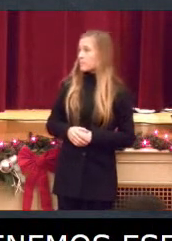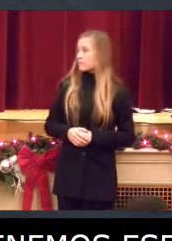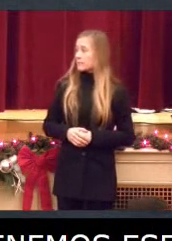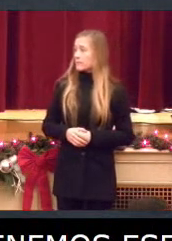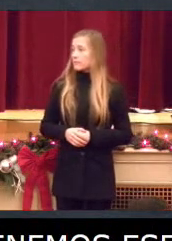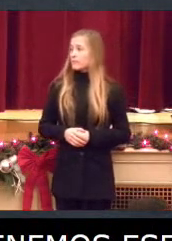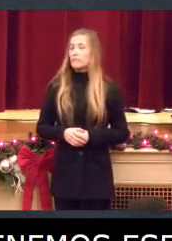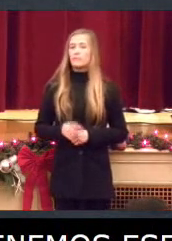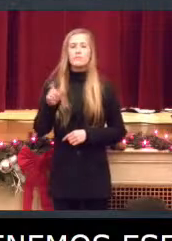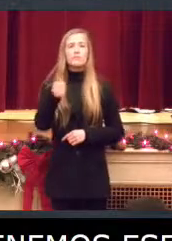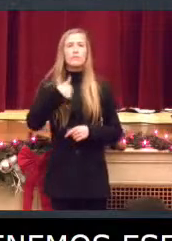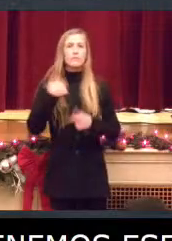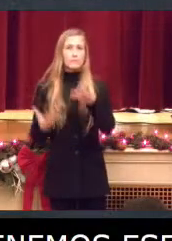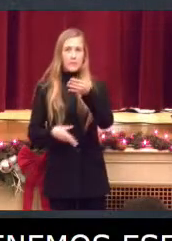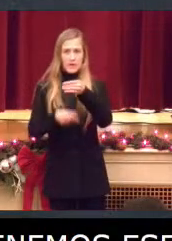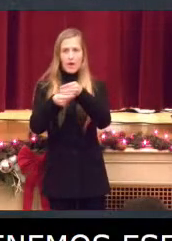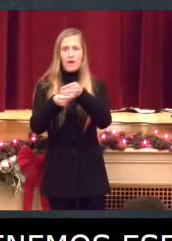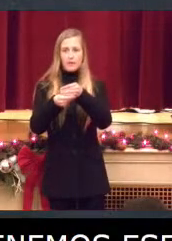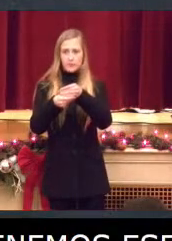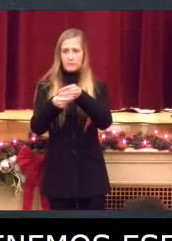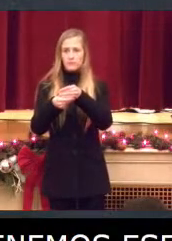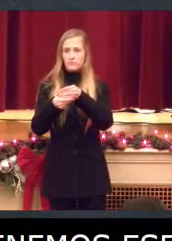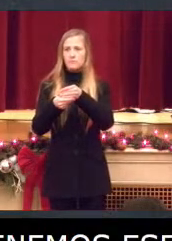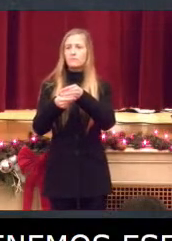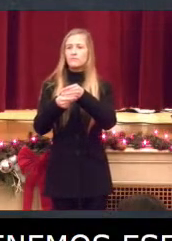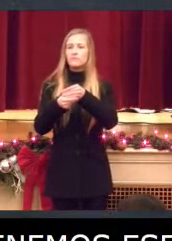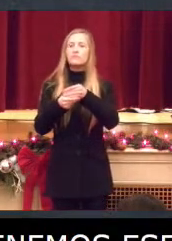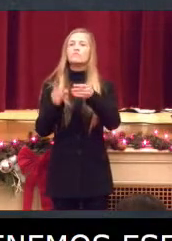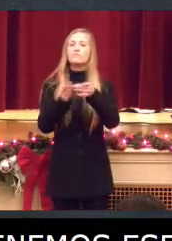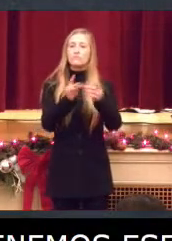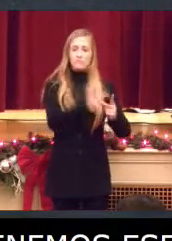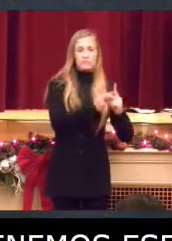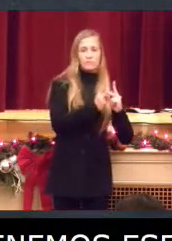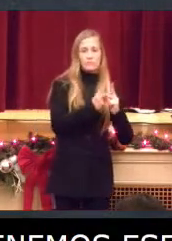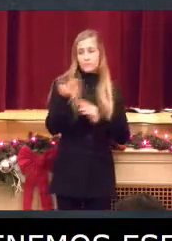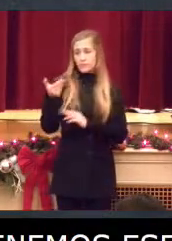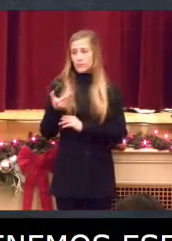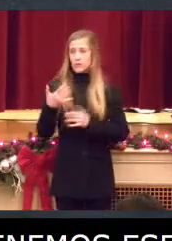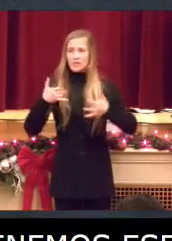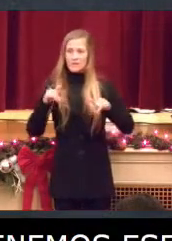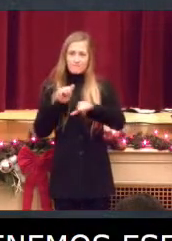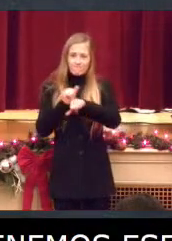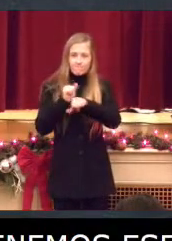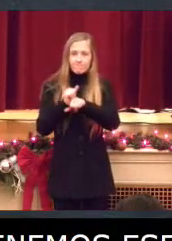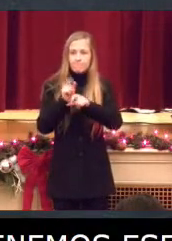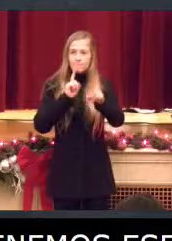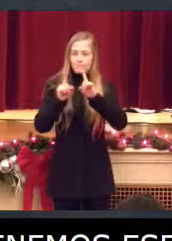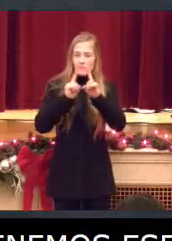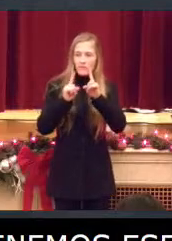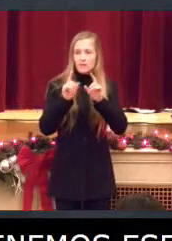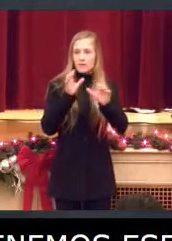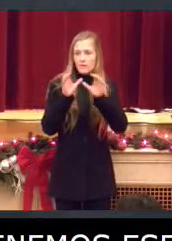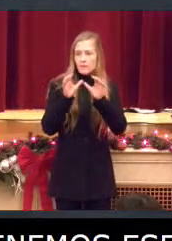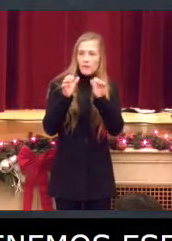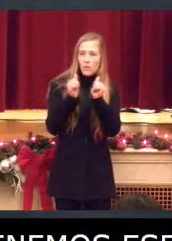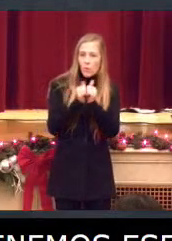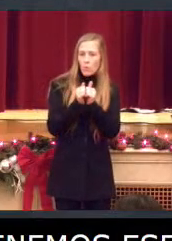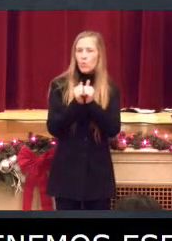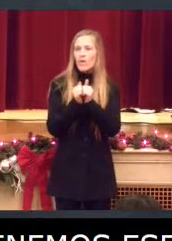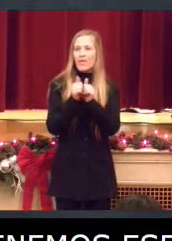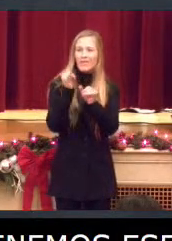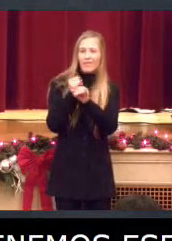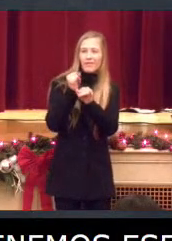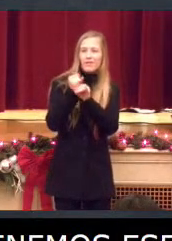The only other thing I'll add to your question around recruiting and retention is we're certainly working on that in conversations with our institutes of higher